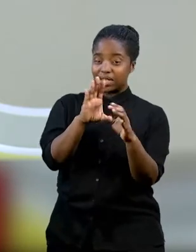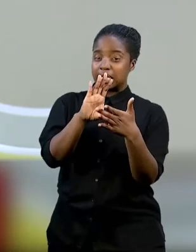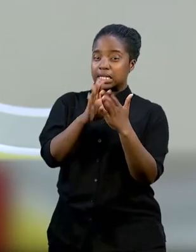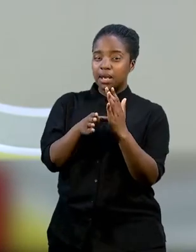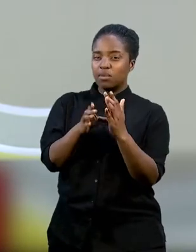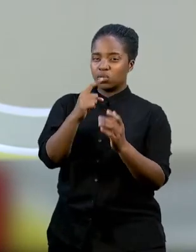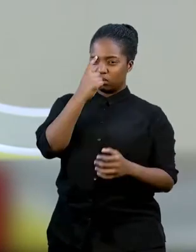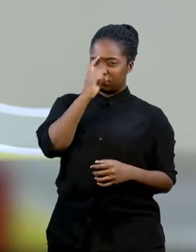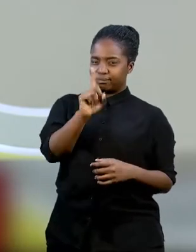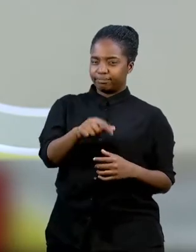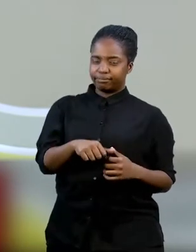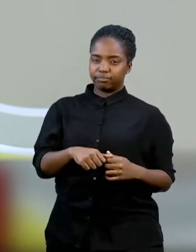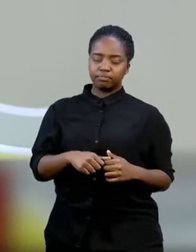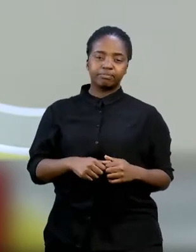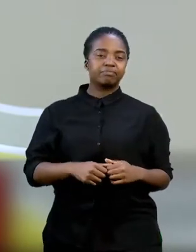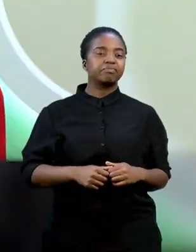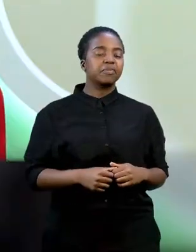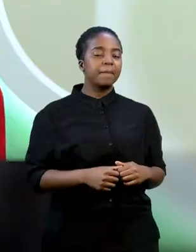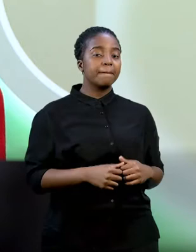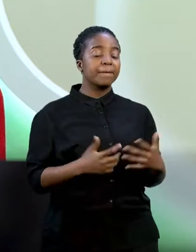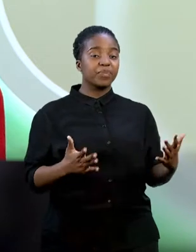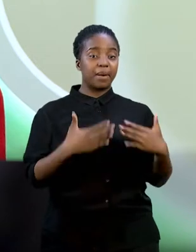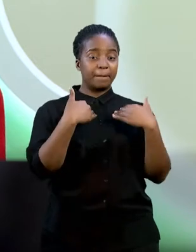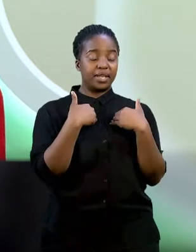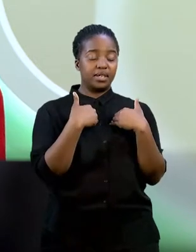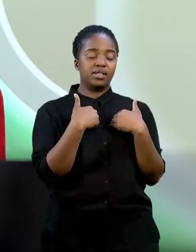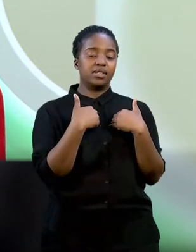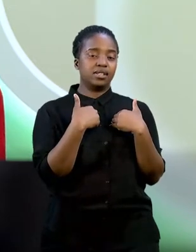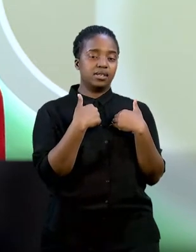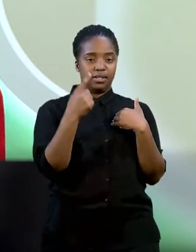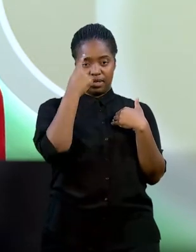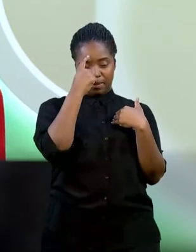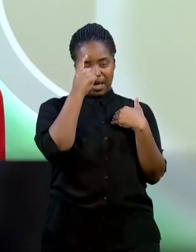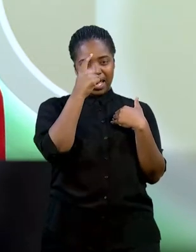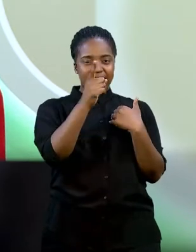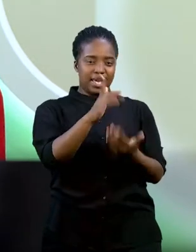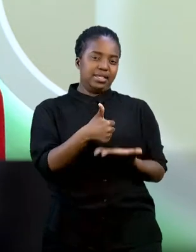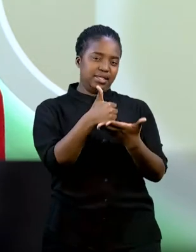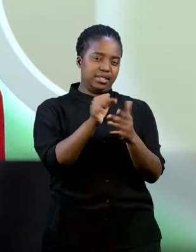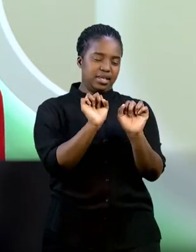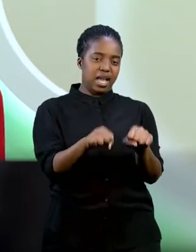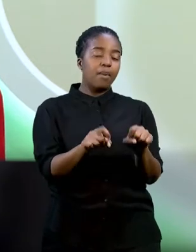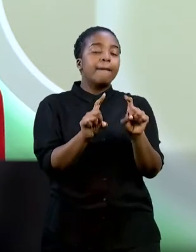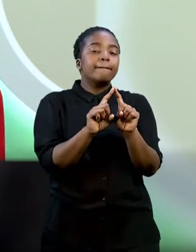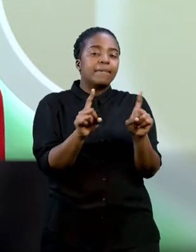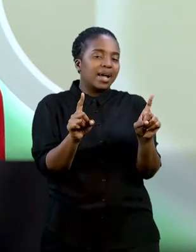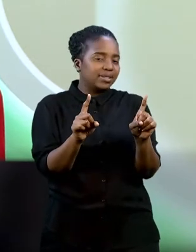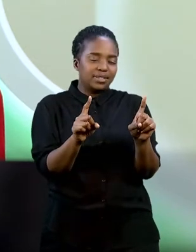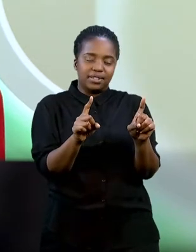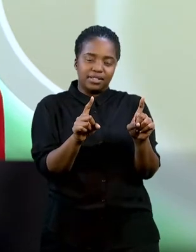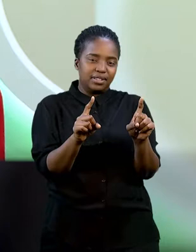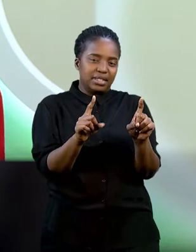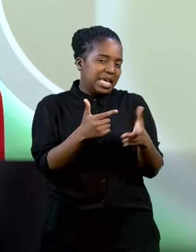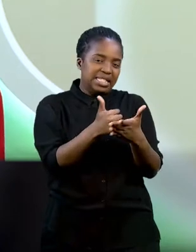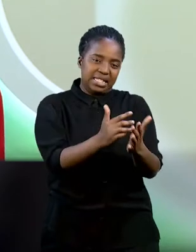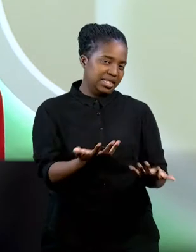only focuses on disabled performers kuphela? Okay, naka go bona haka. Ya thusa ne, mara at the same time